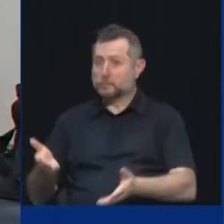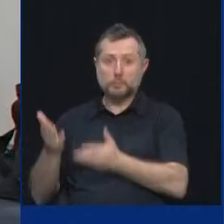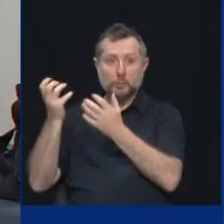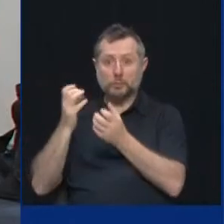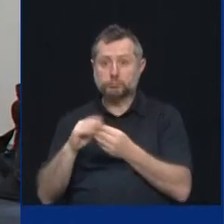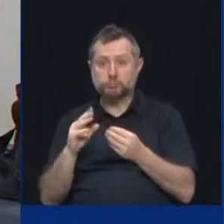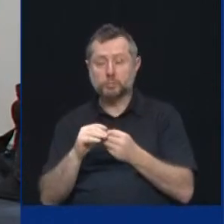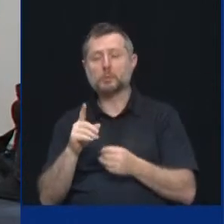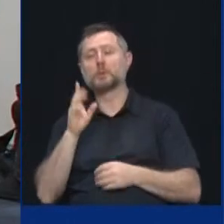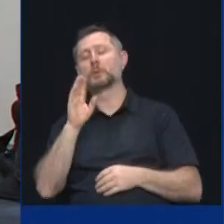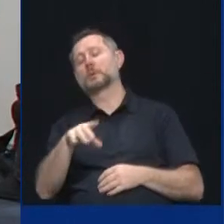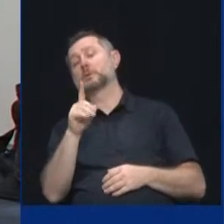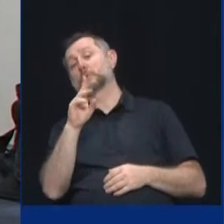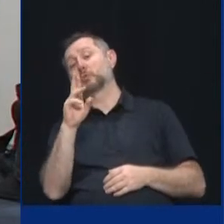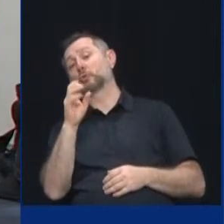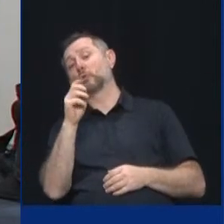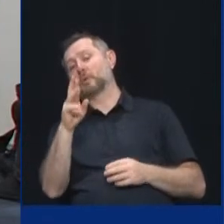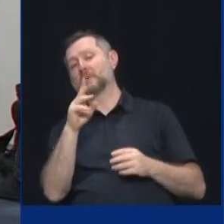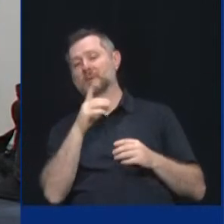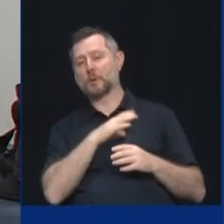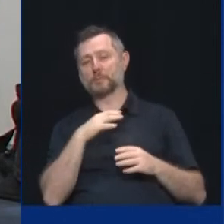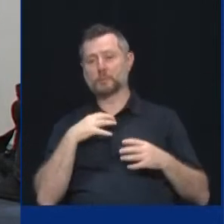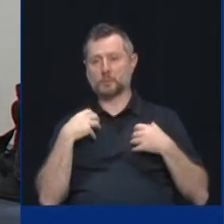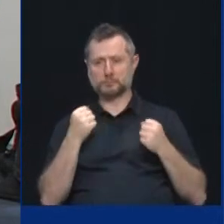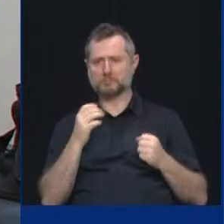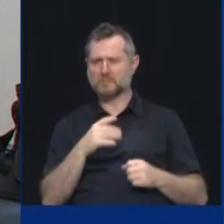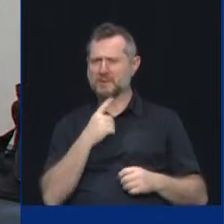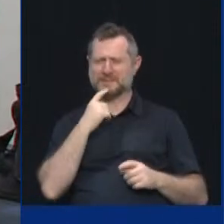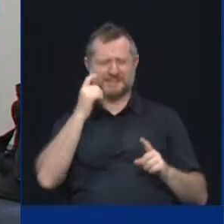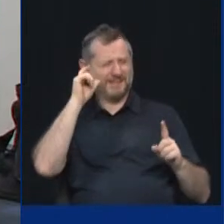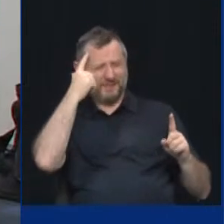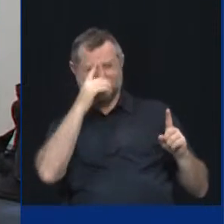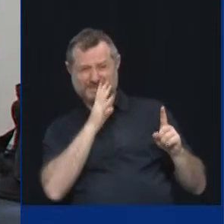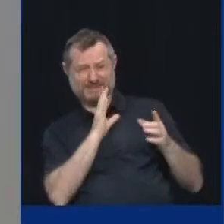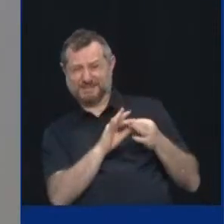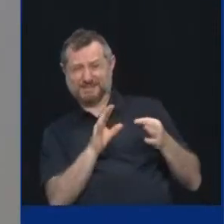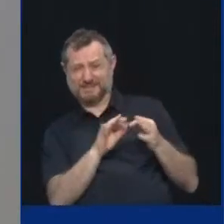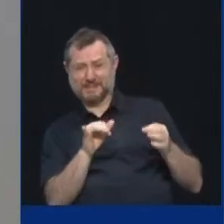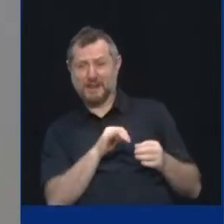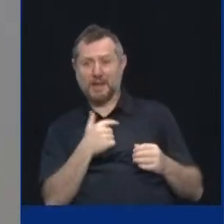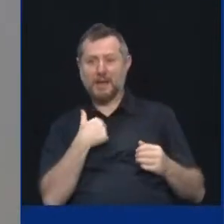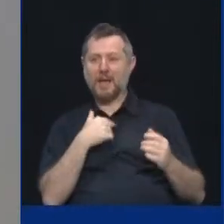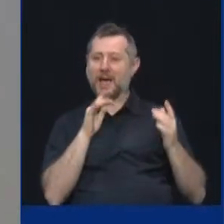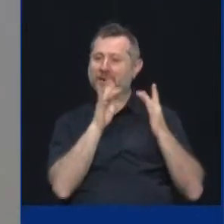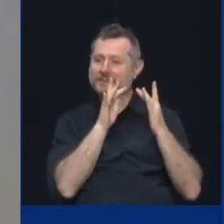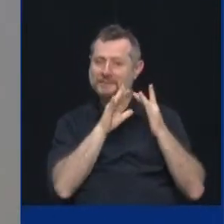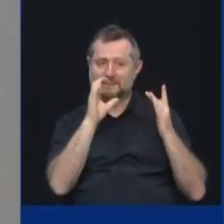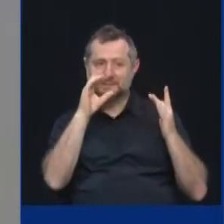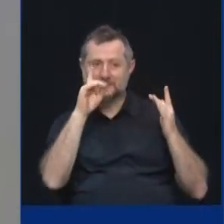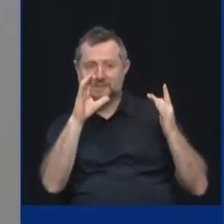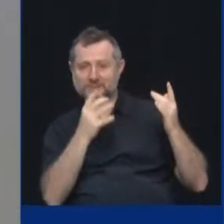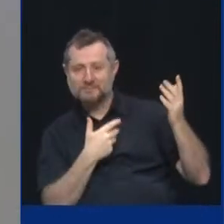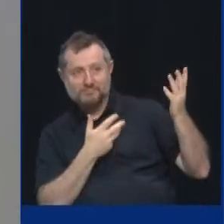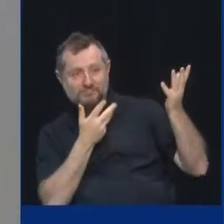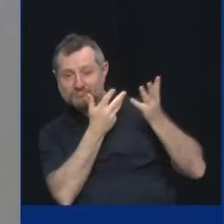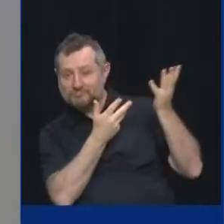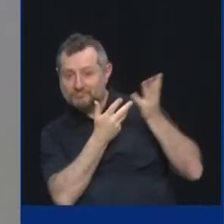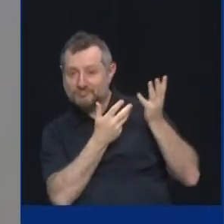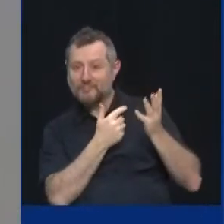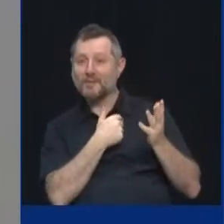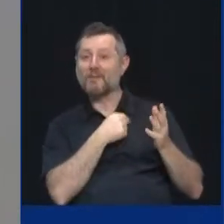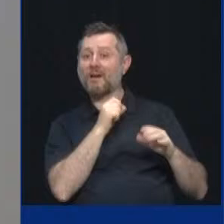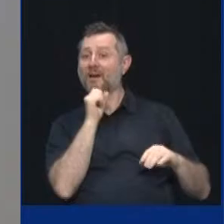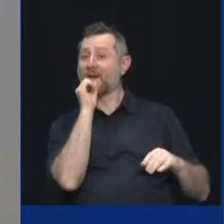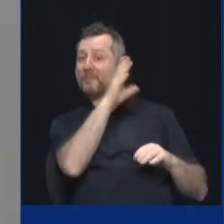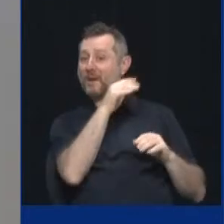Right, that's exactly, just as the governor said, we spoke to the CDC. The CDC received our letter, my